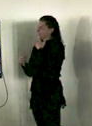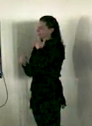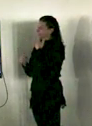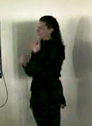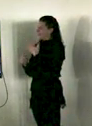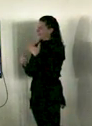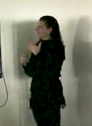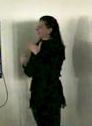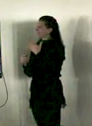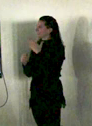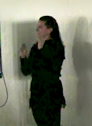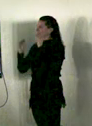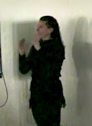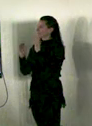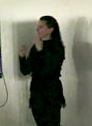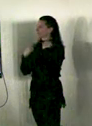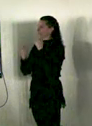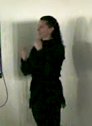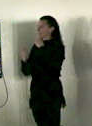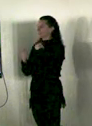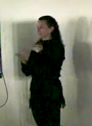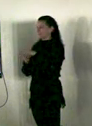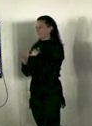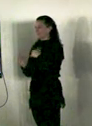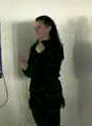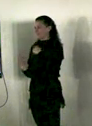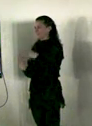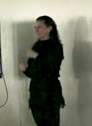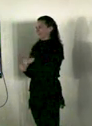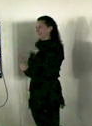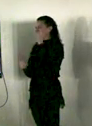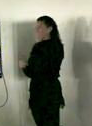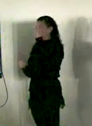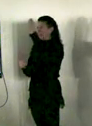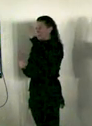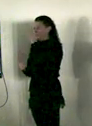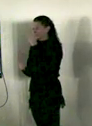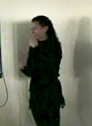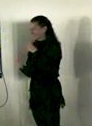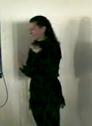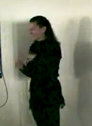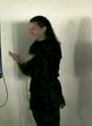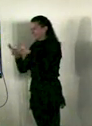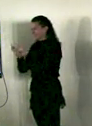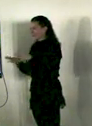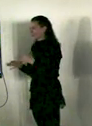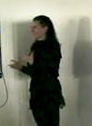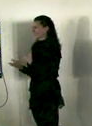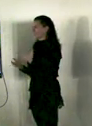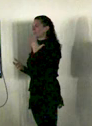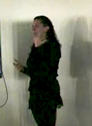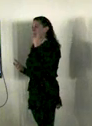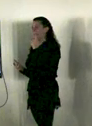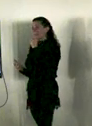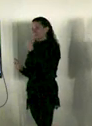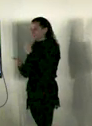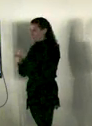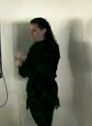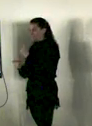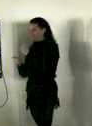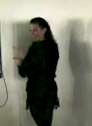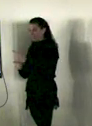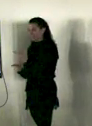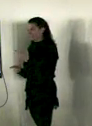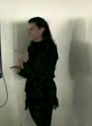professor has ever said to me ever, fuck out of here, that doesn't count. And she's right, it doesn't count. Like, why would you,